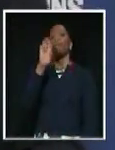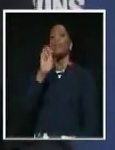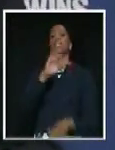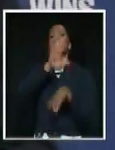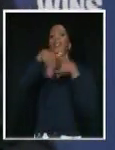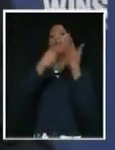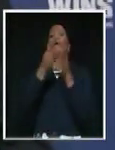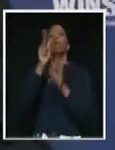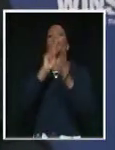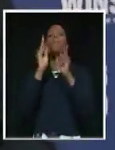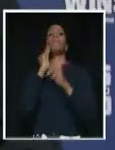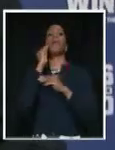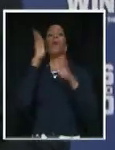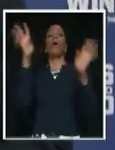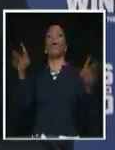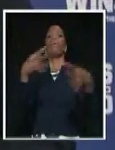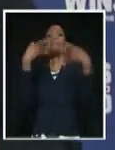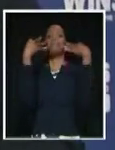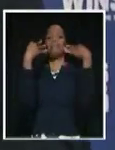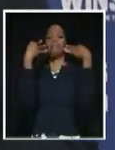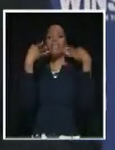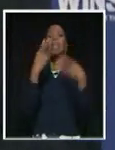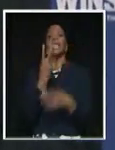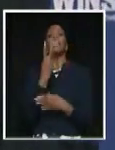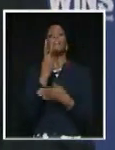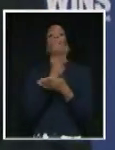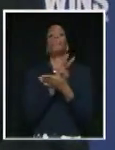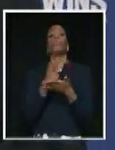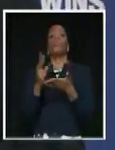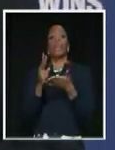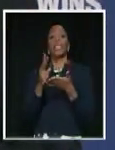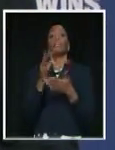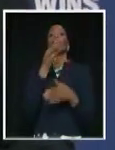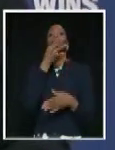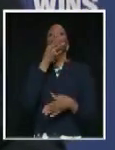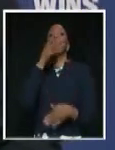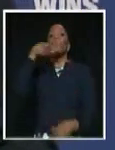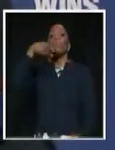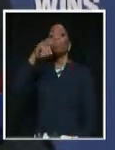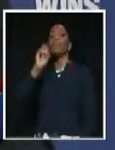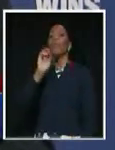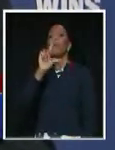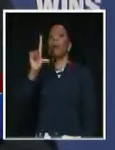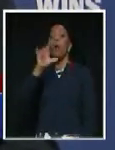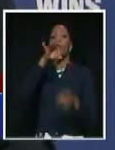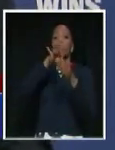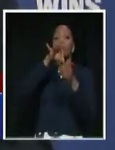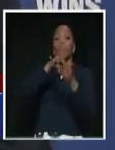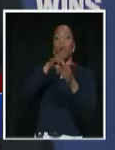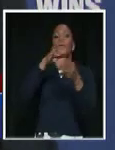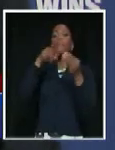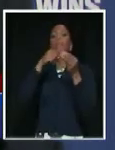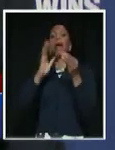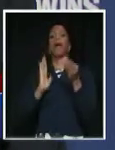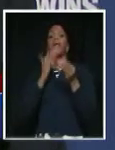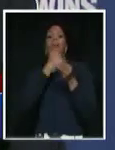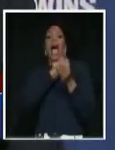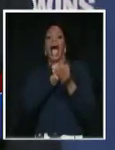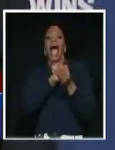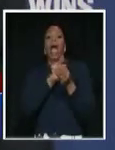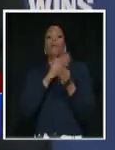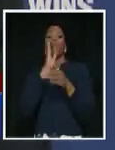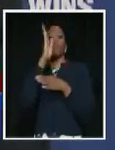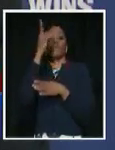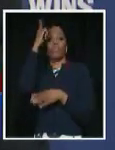who tuned in to listen to tonight. Look, in 2 weeks, we're going to go to the polls. We're going to be able to vote about our future. And to me, our future